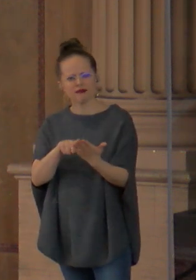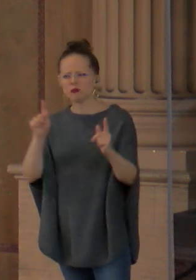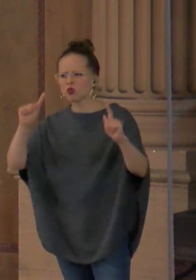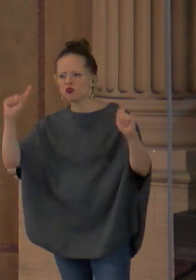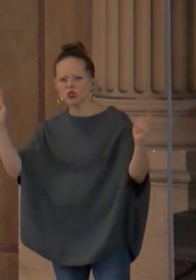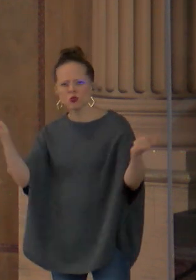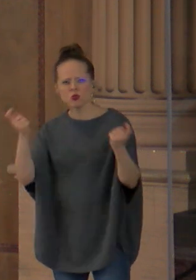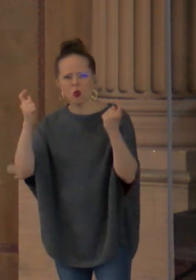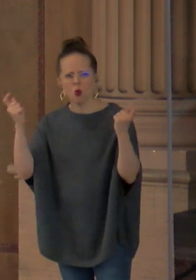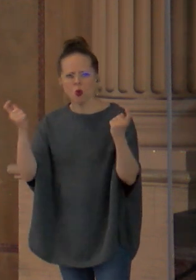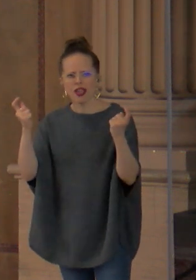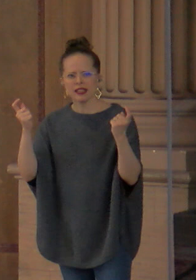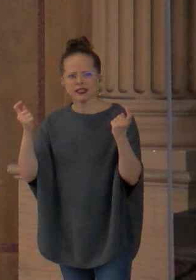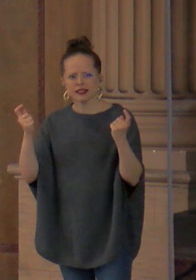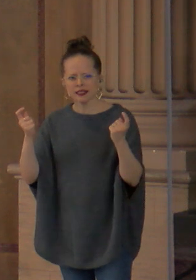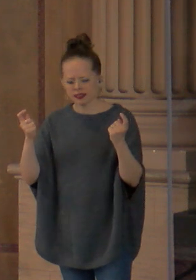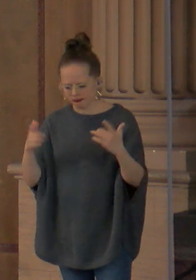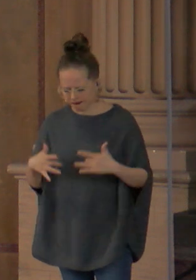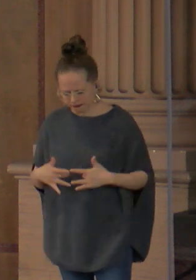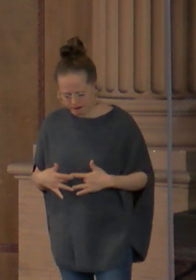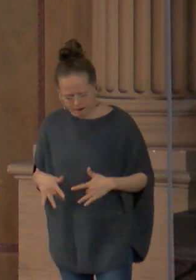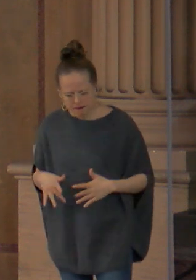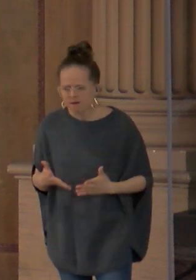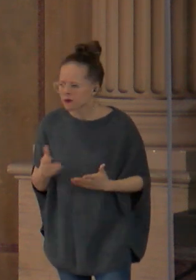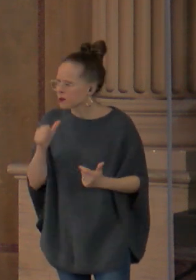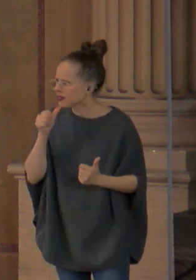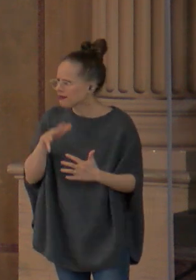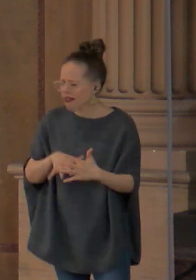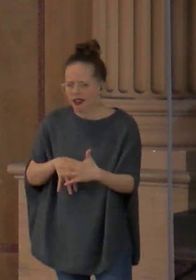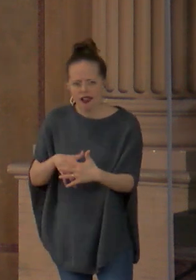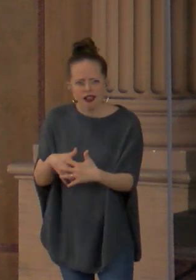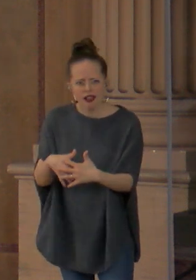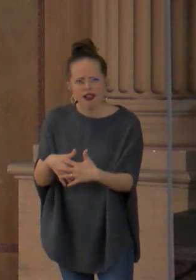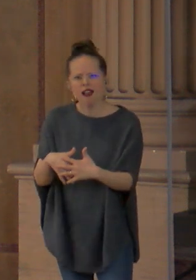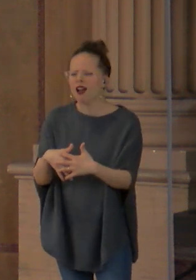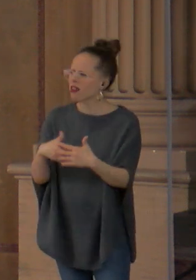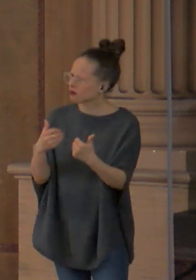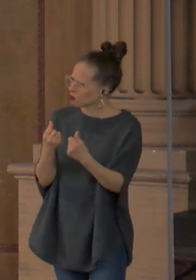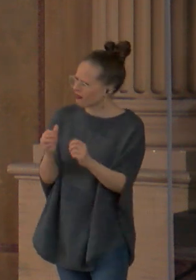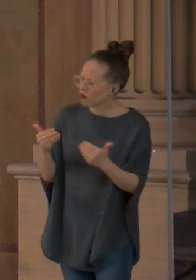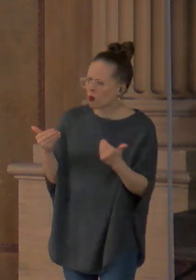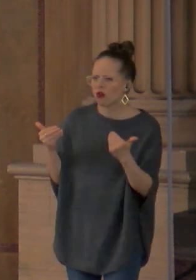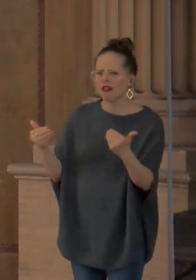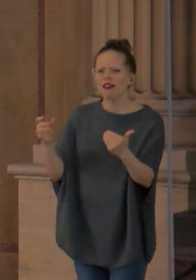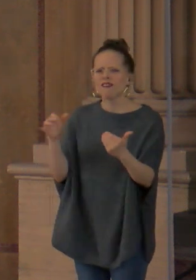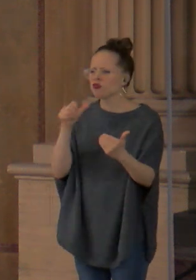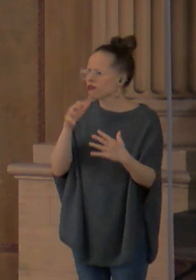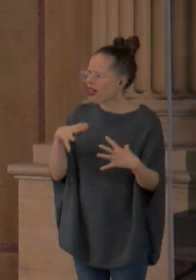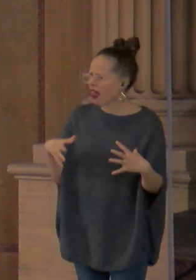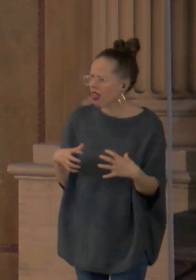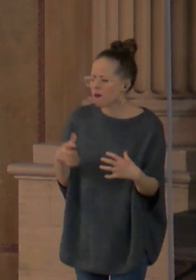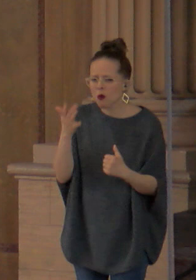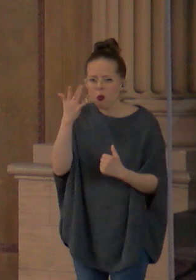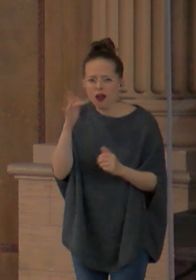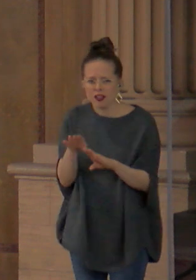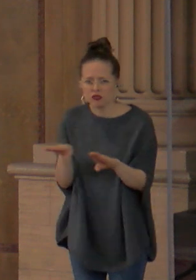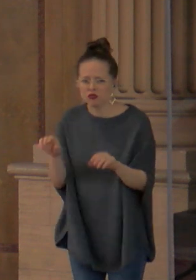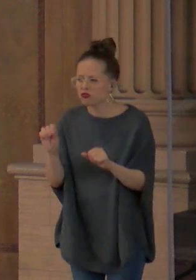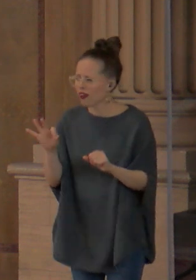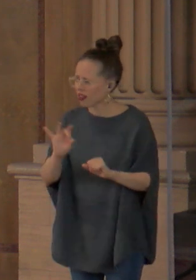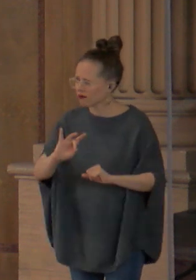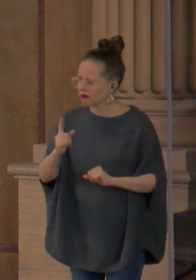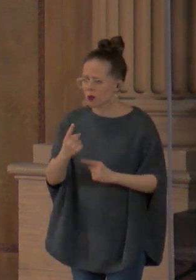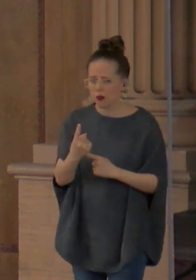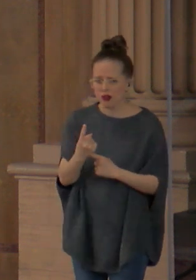O barren one who does not bear. Break forth and cry aloud, you who are not in labor. For the children of the desolate one will be